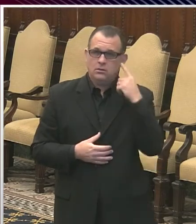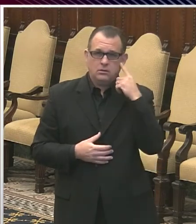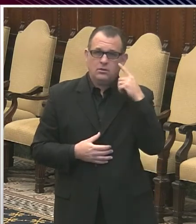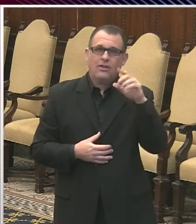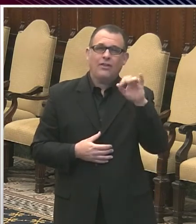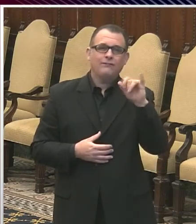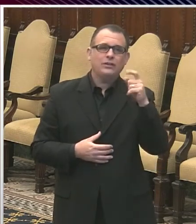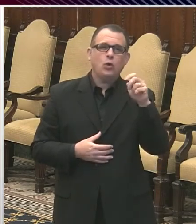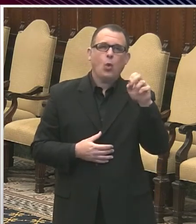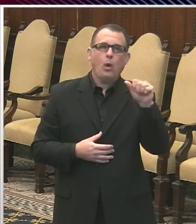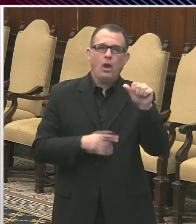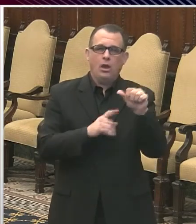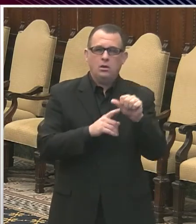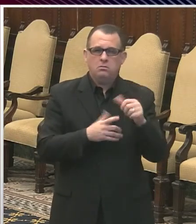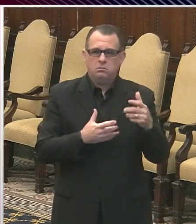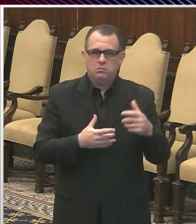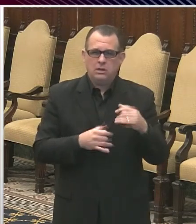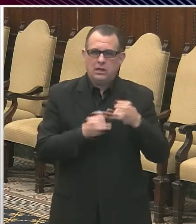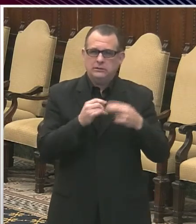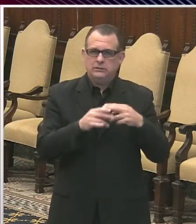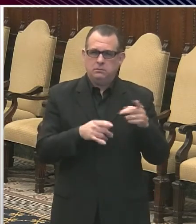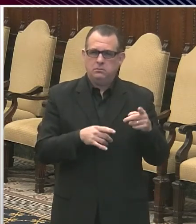Hold on 1 second.